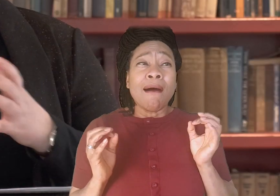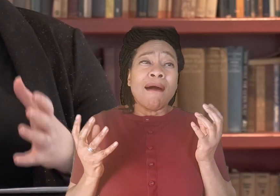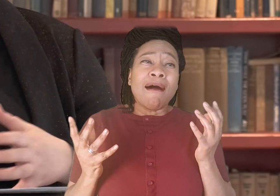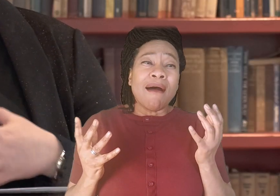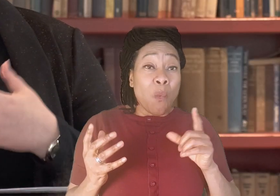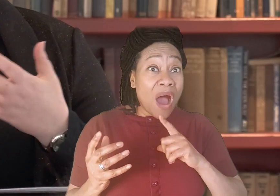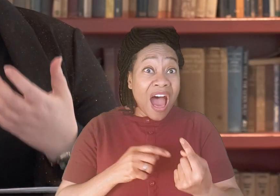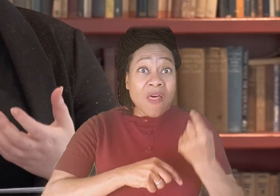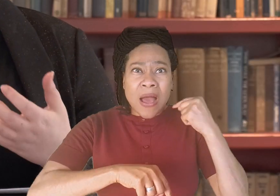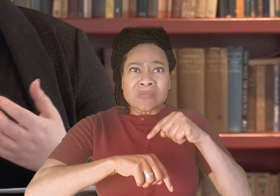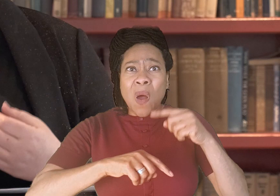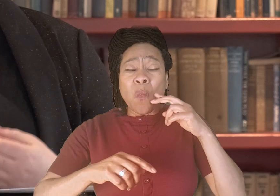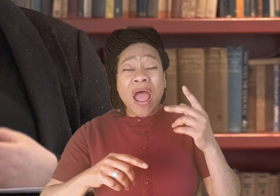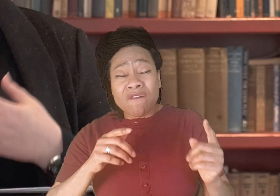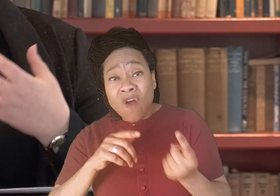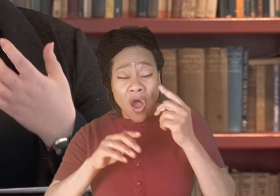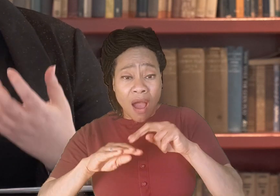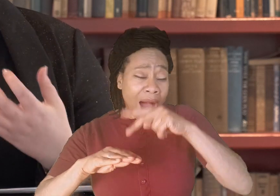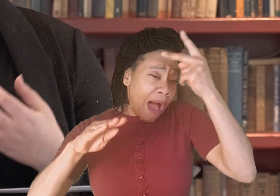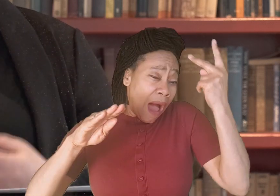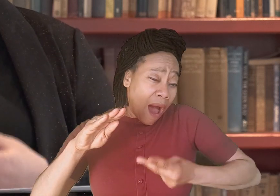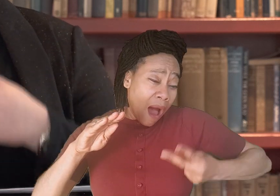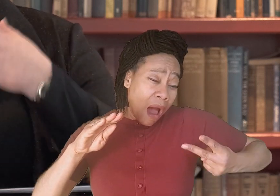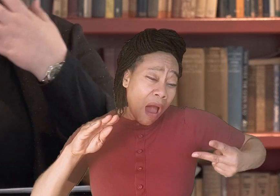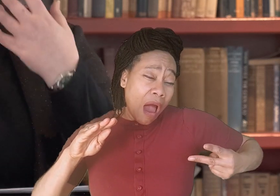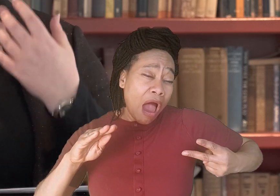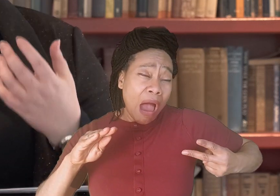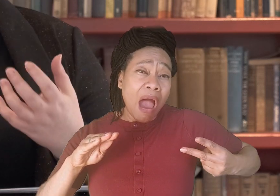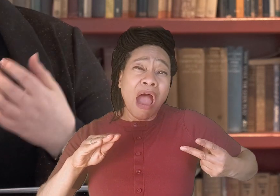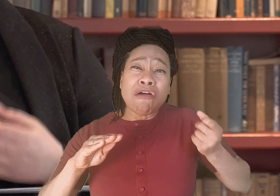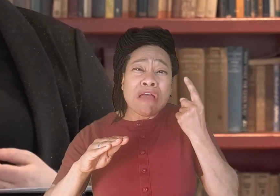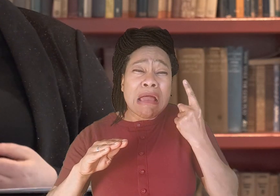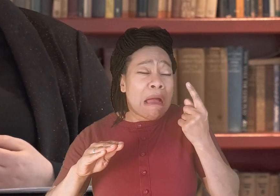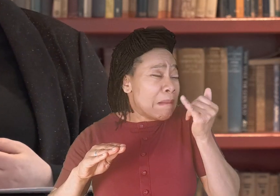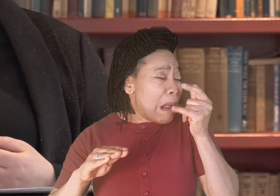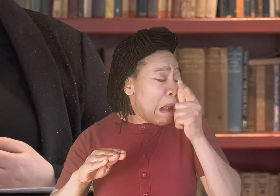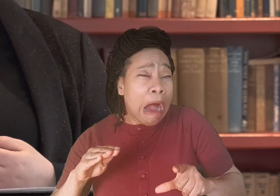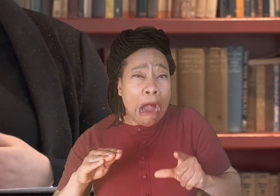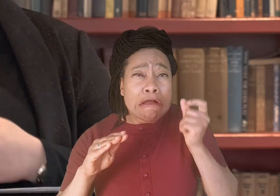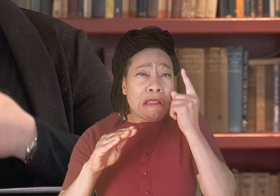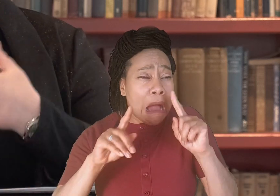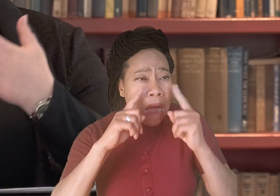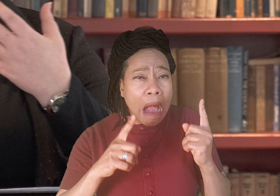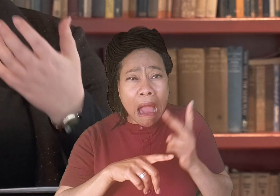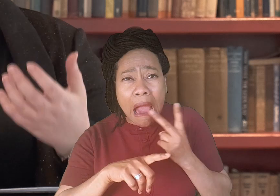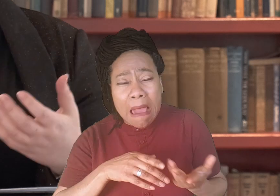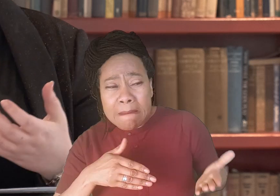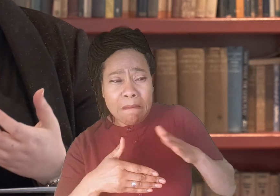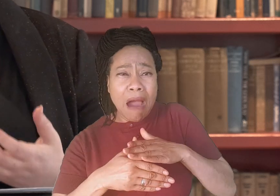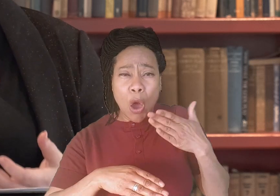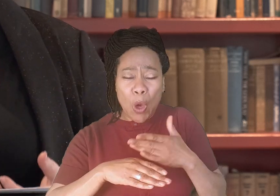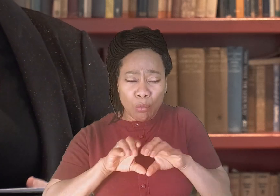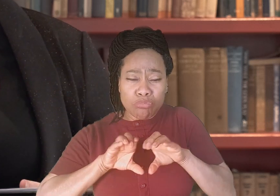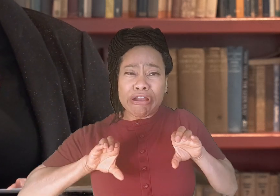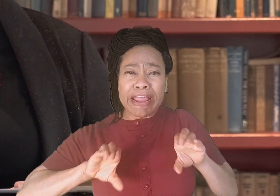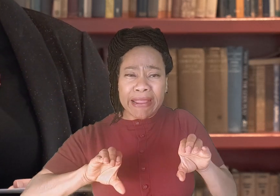accident he felt he was extremely unlucky when he realised that he would never be able to do any more work and would have to starve or